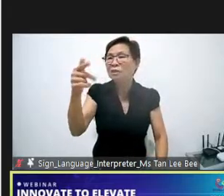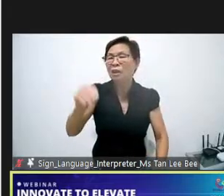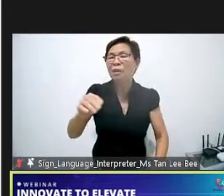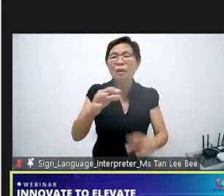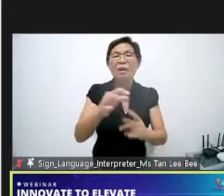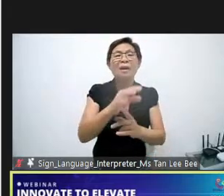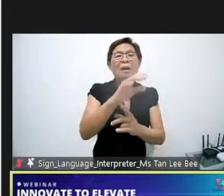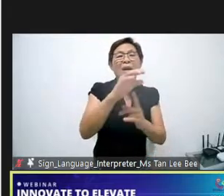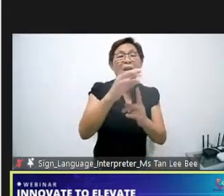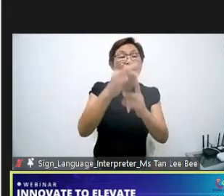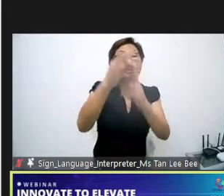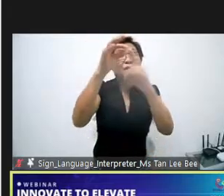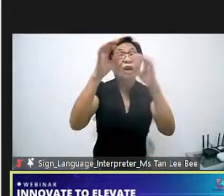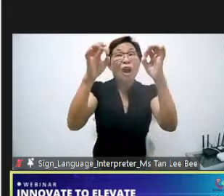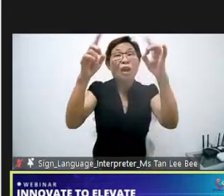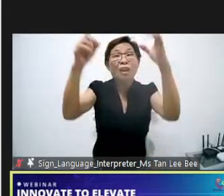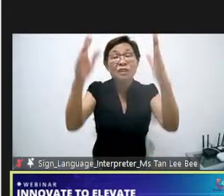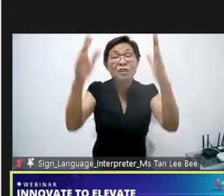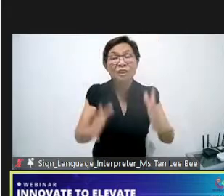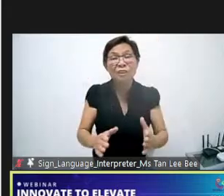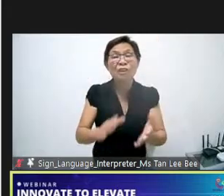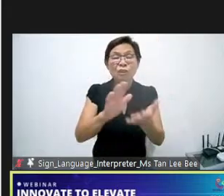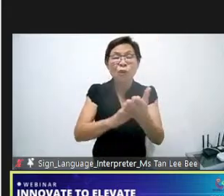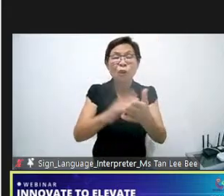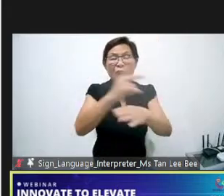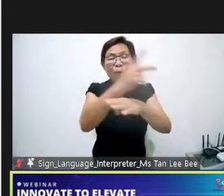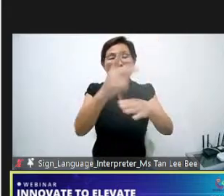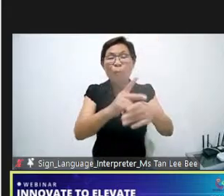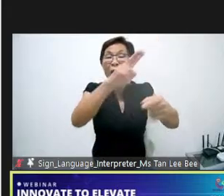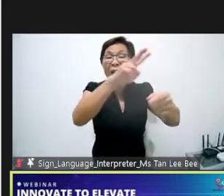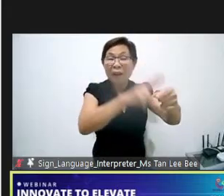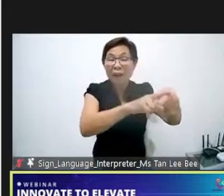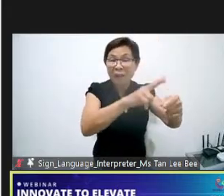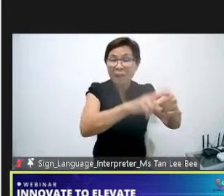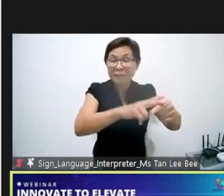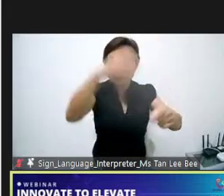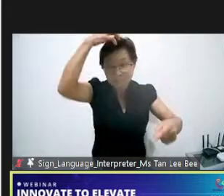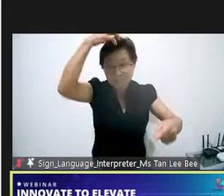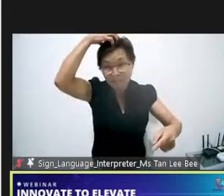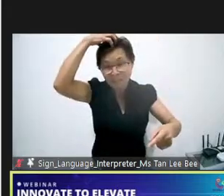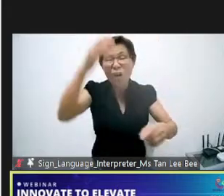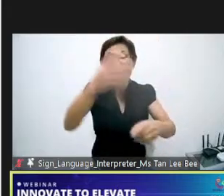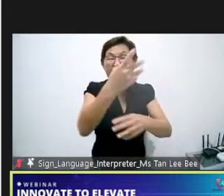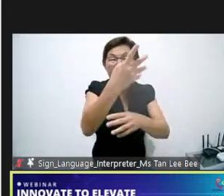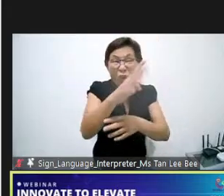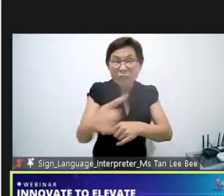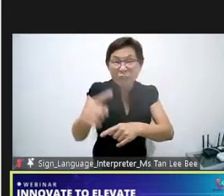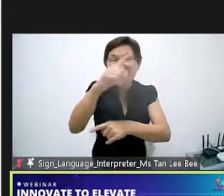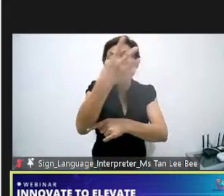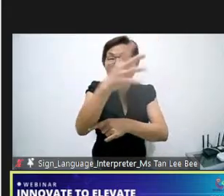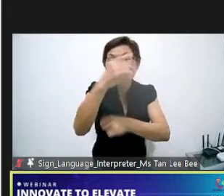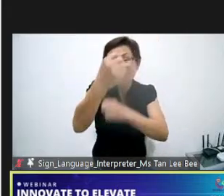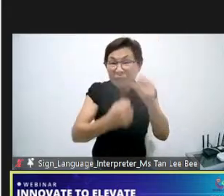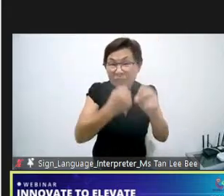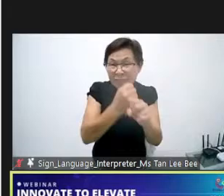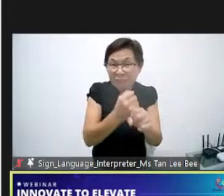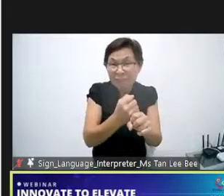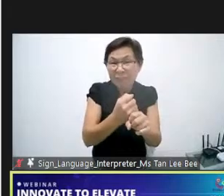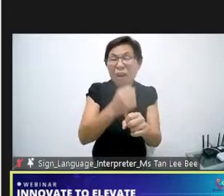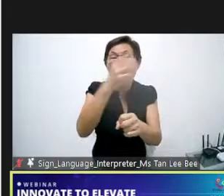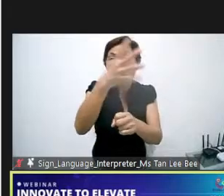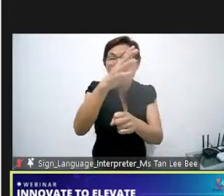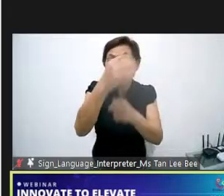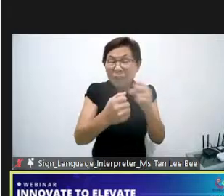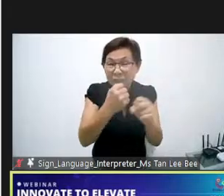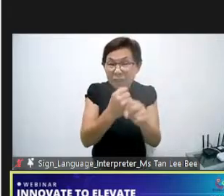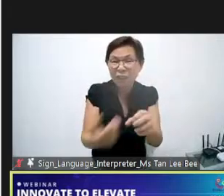Klang, Selangor, with 14 years of professional experience in special education. Cikgu Azam has his